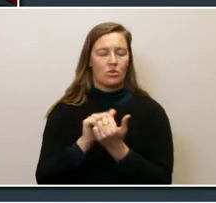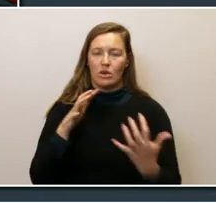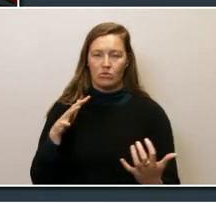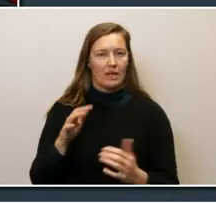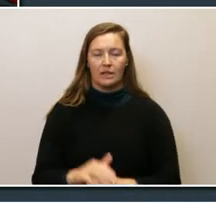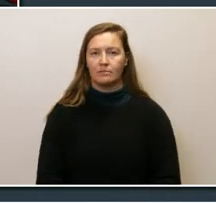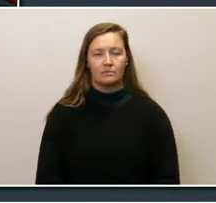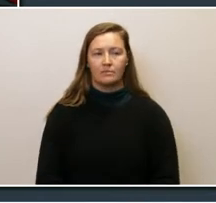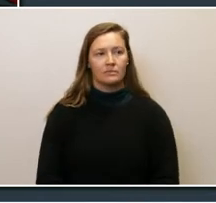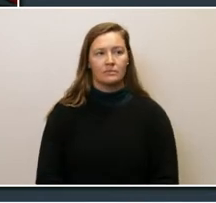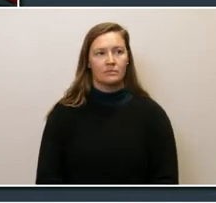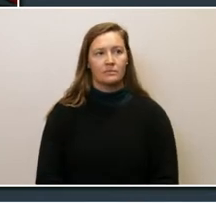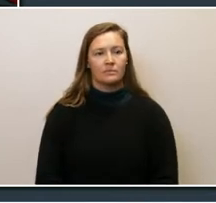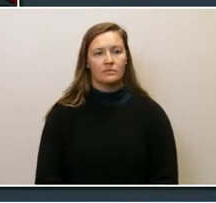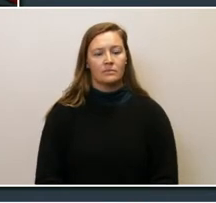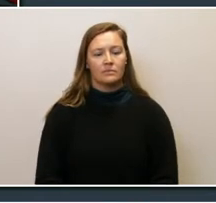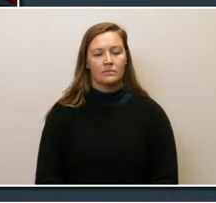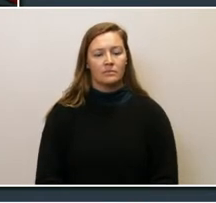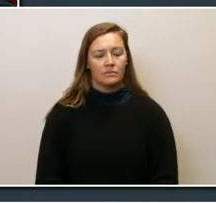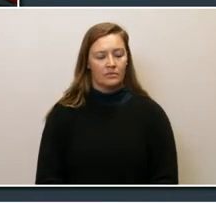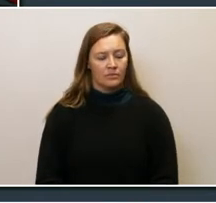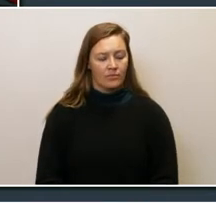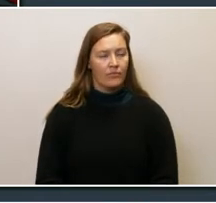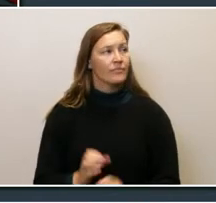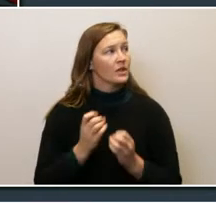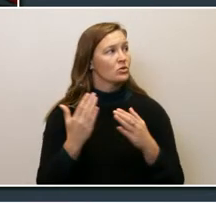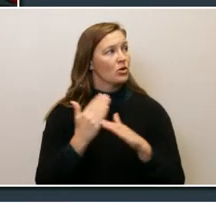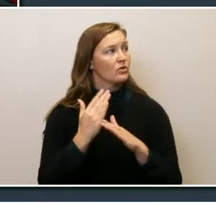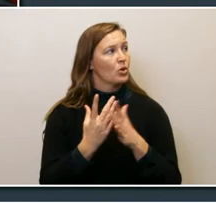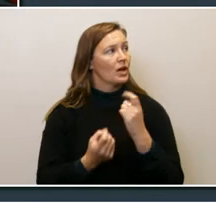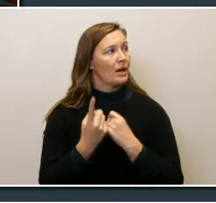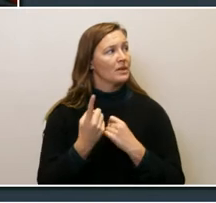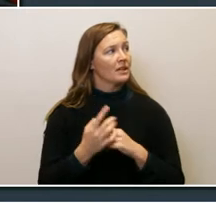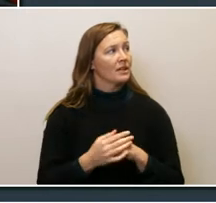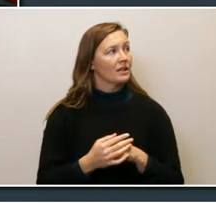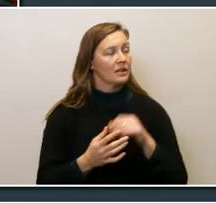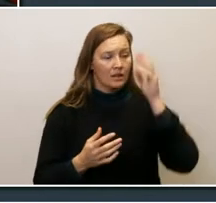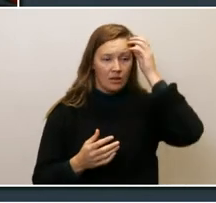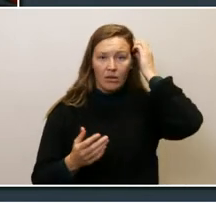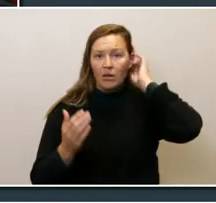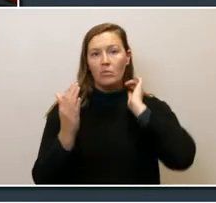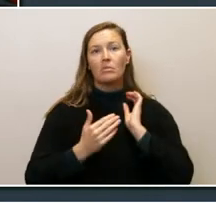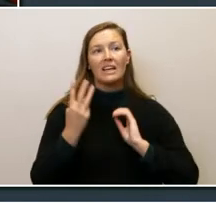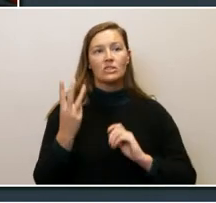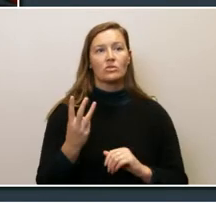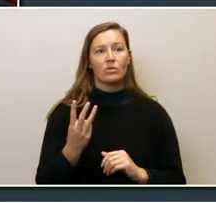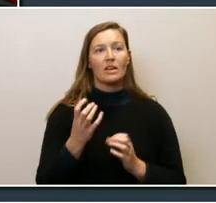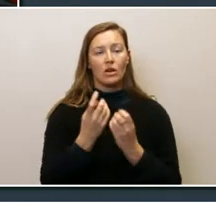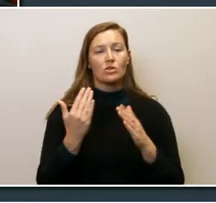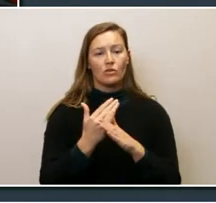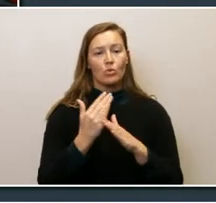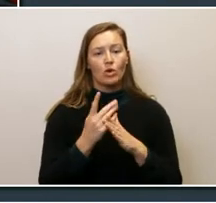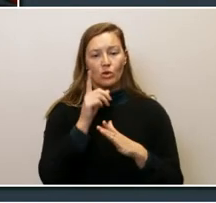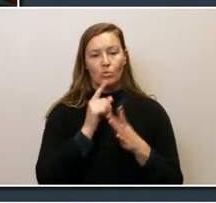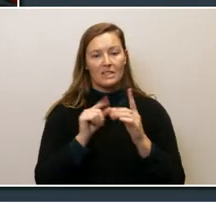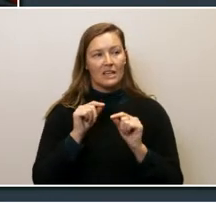that. I really do. In terms of freedom camping, there's a lot of work that's been done in this turning over to page three, there's a lot of work that's been done on